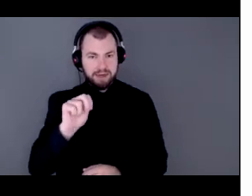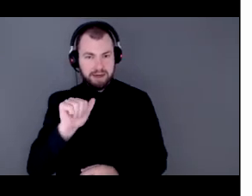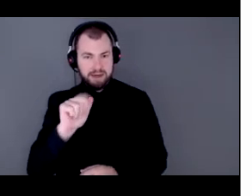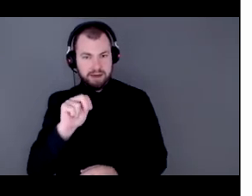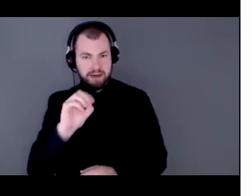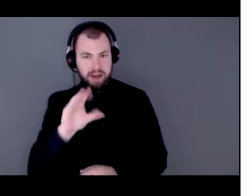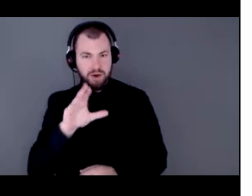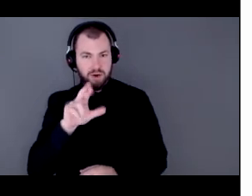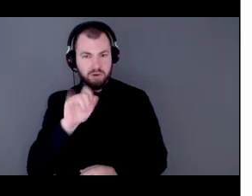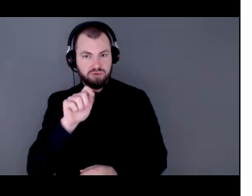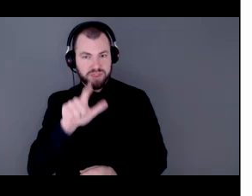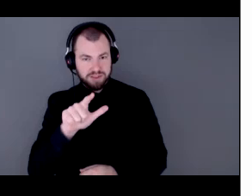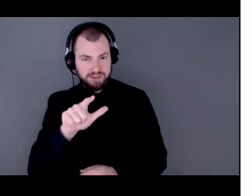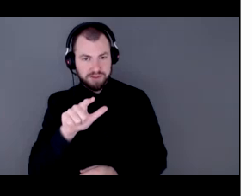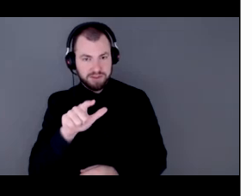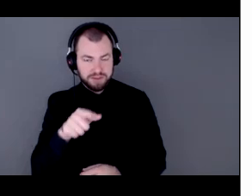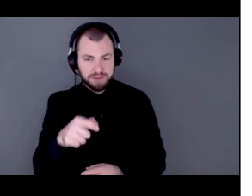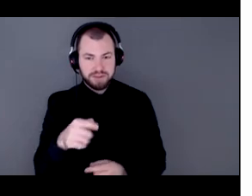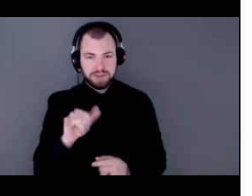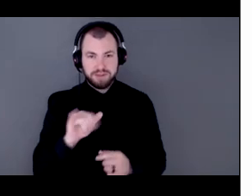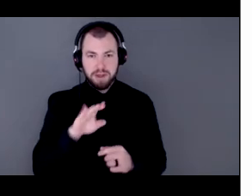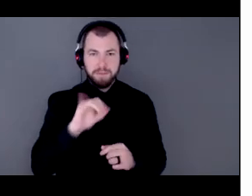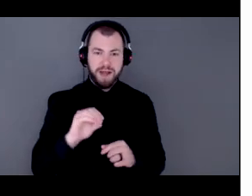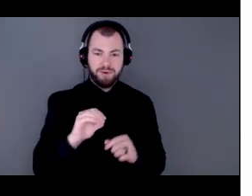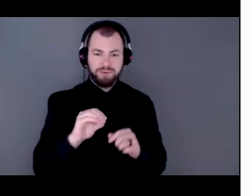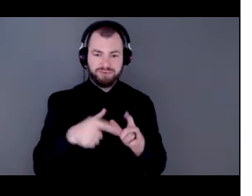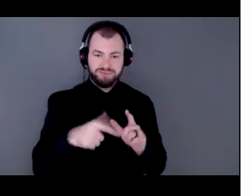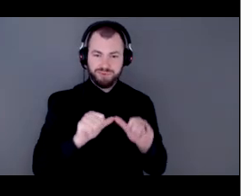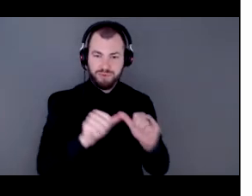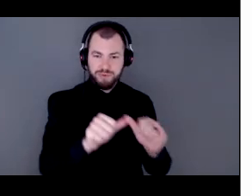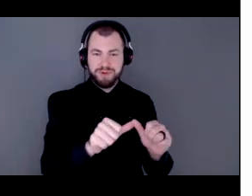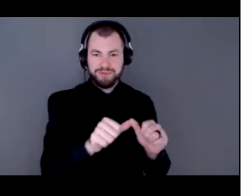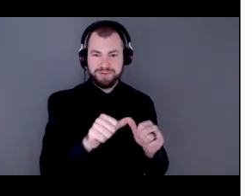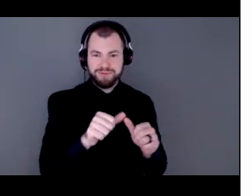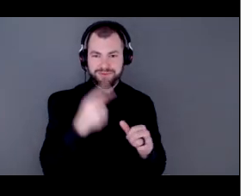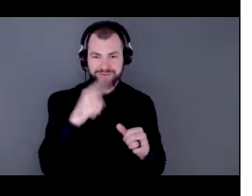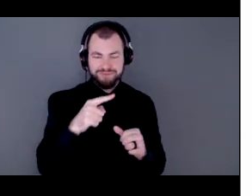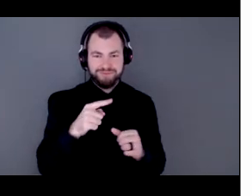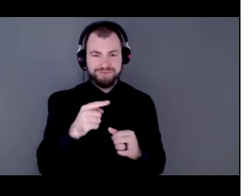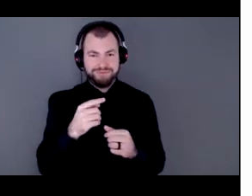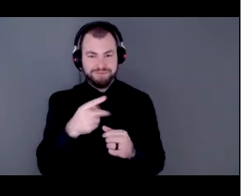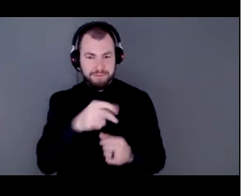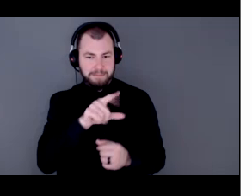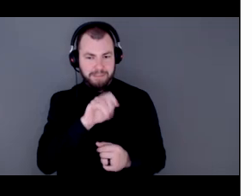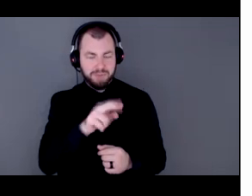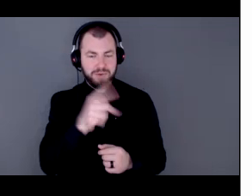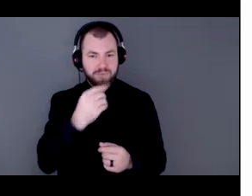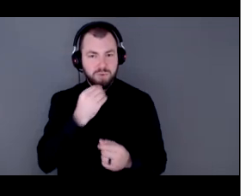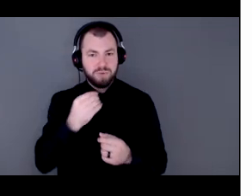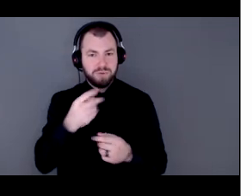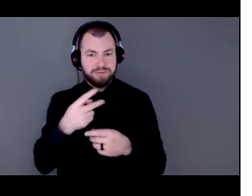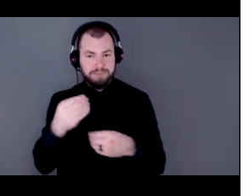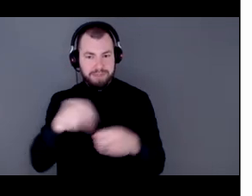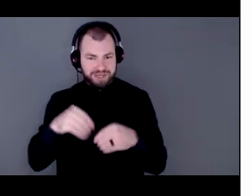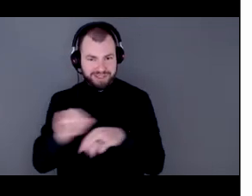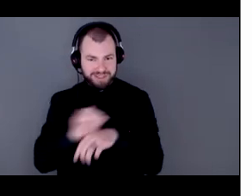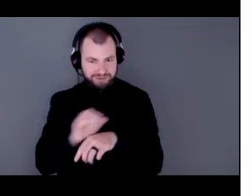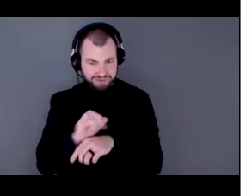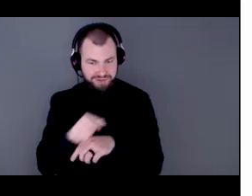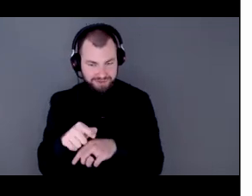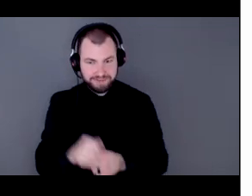food packaging industry. So we are also exploring the antibacterial properties that this can actually give to our plastic film, alternative